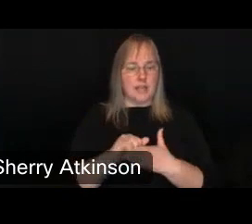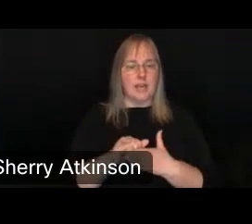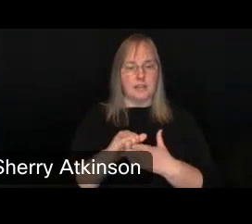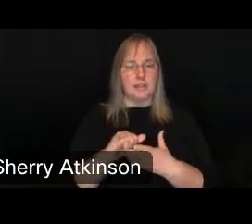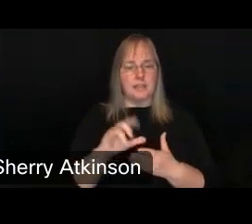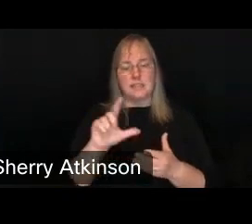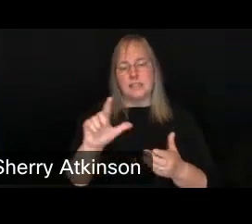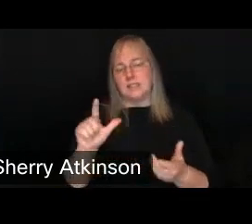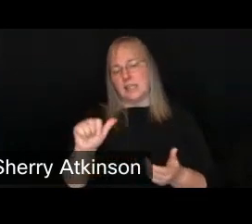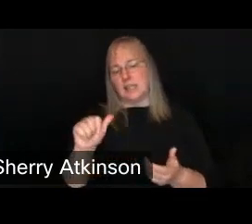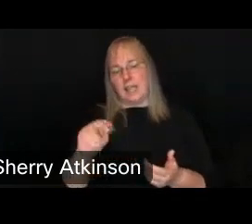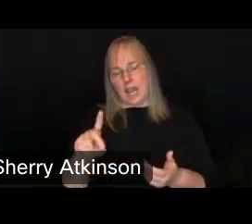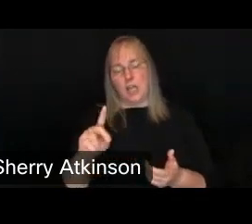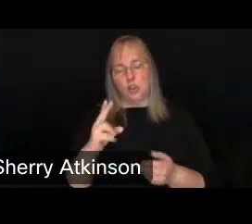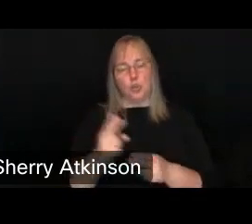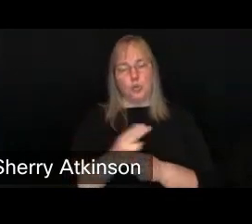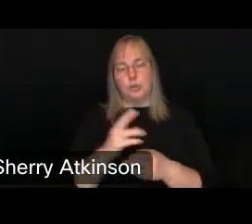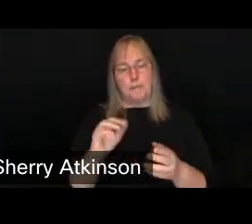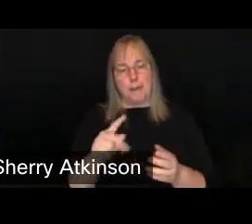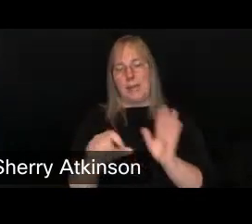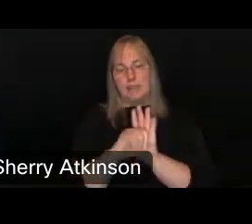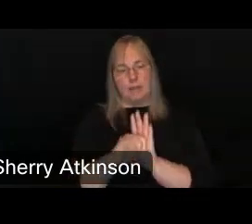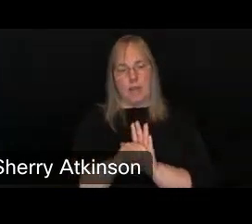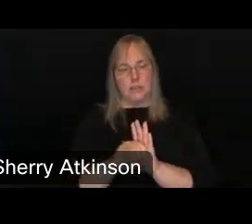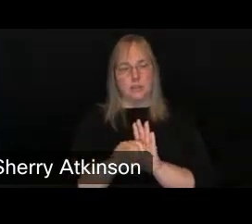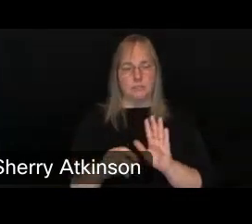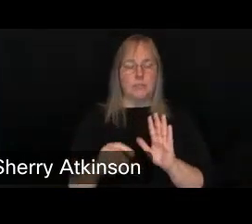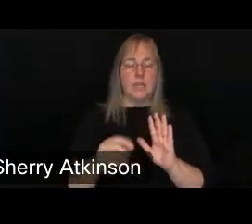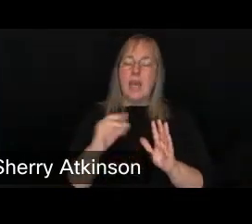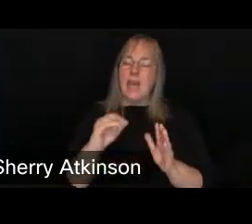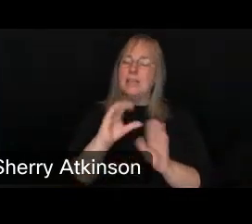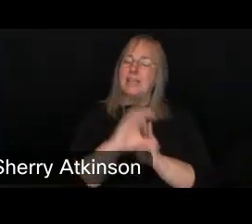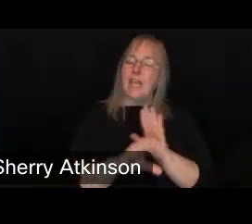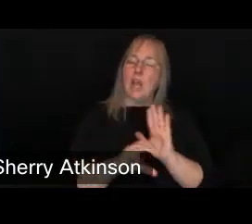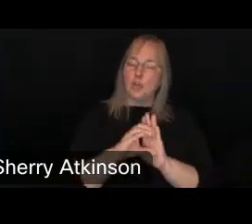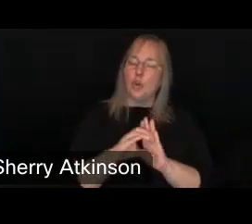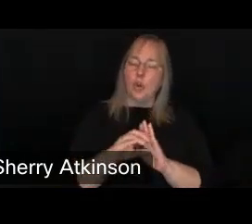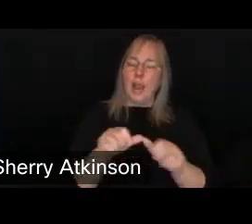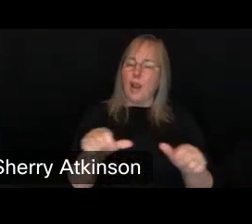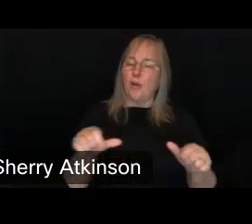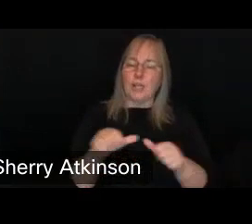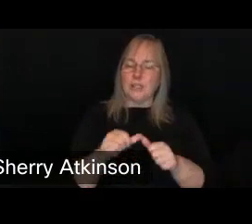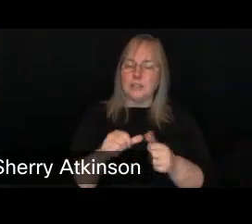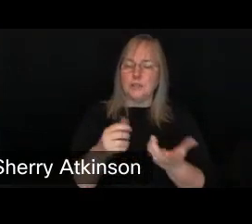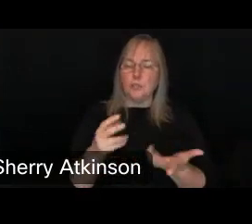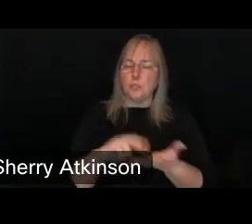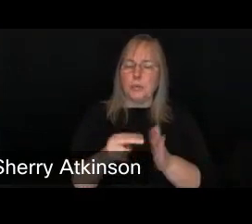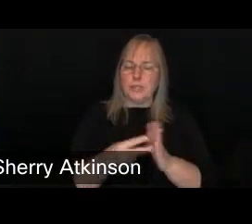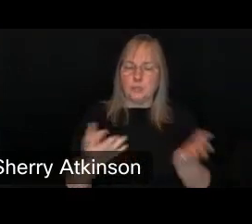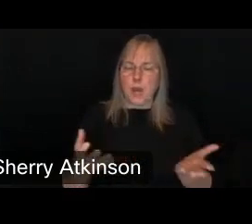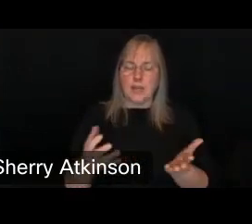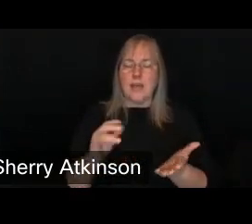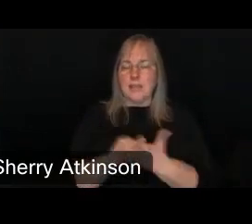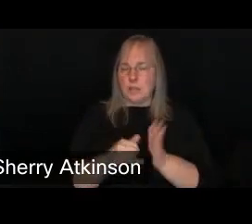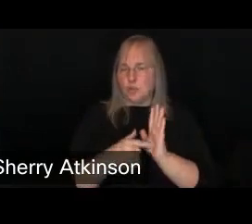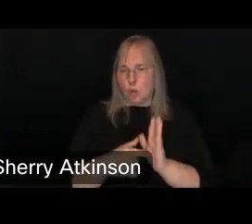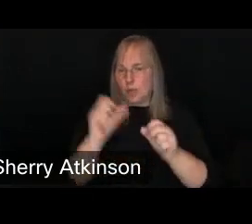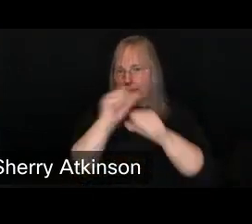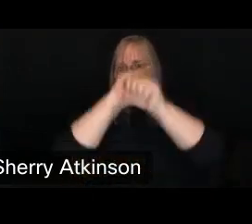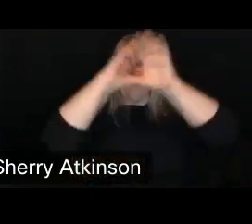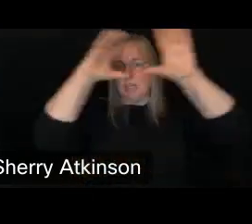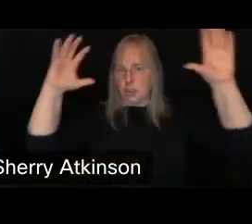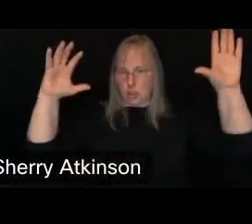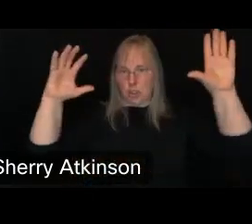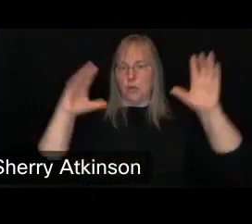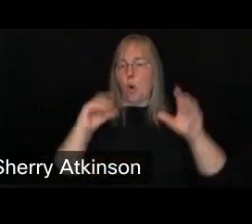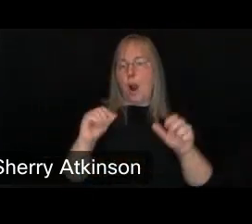These character areas are intended to just try to explain kind of what what is the vision? What is the